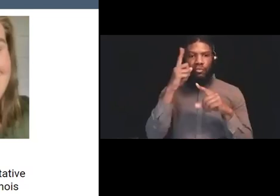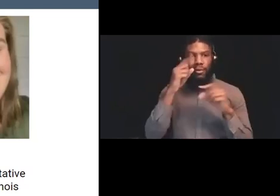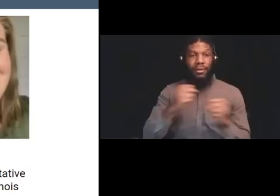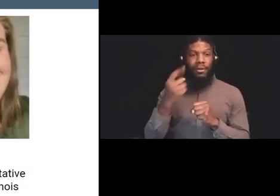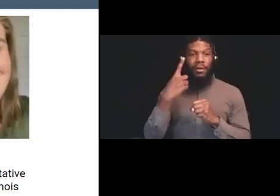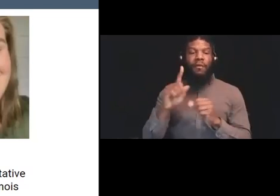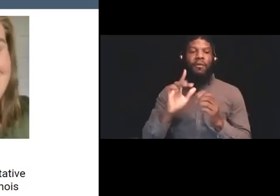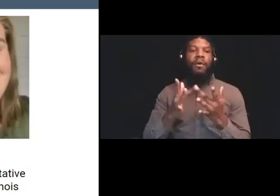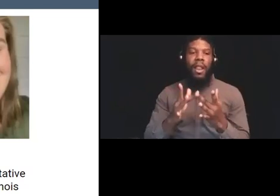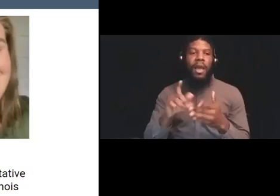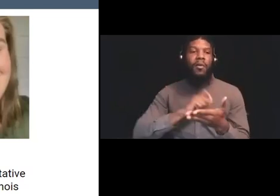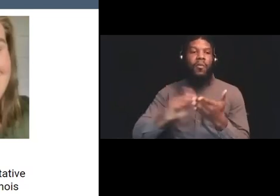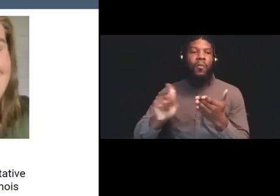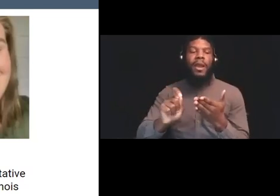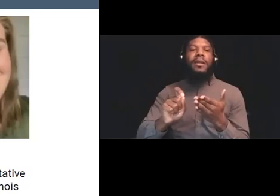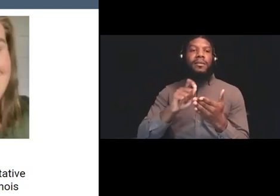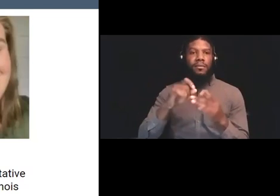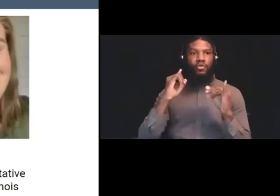and online tutoring.